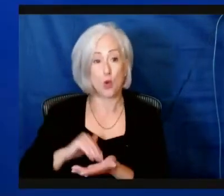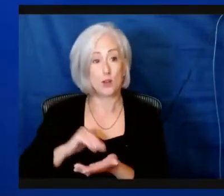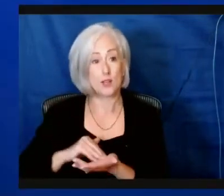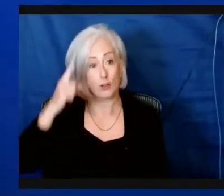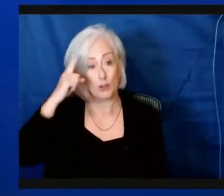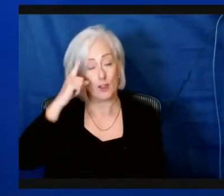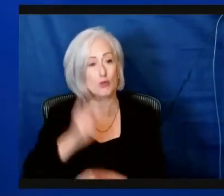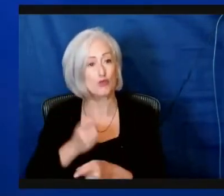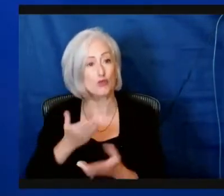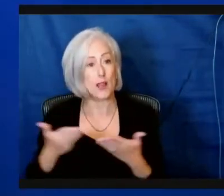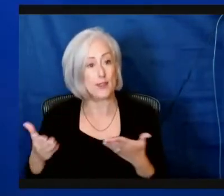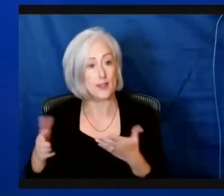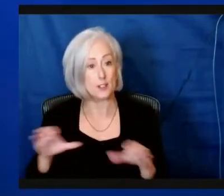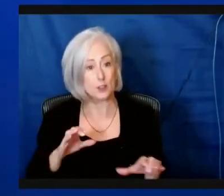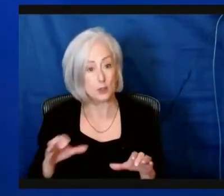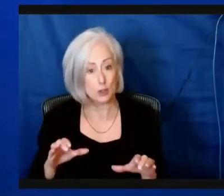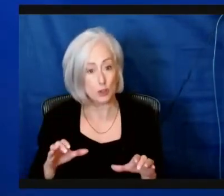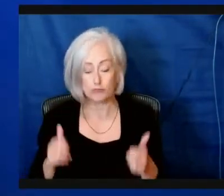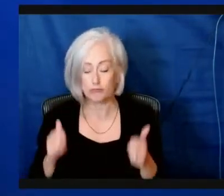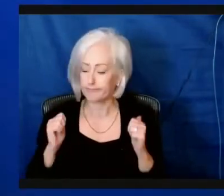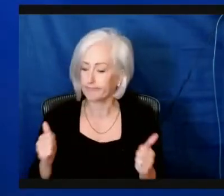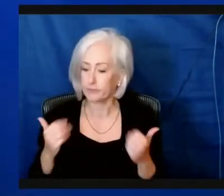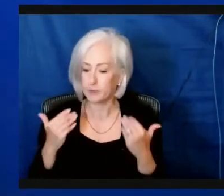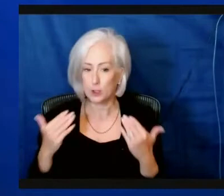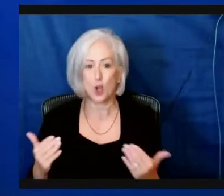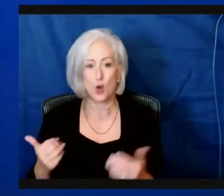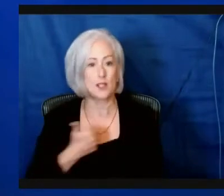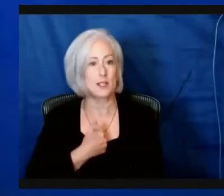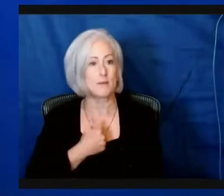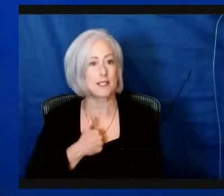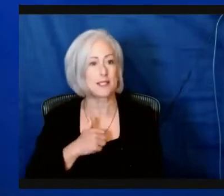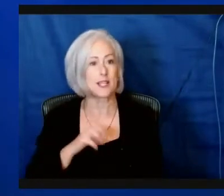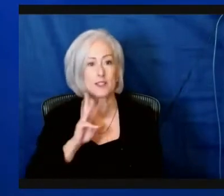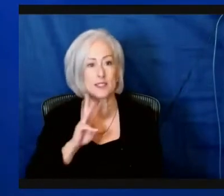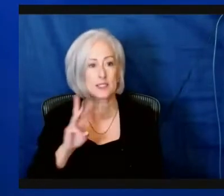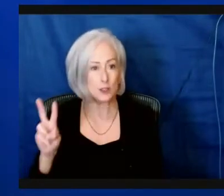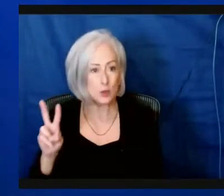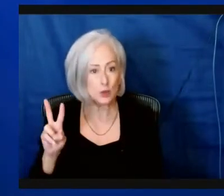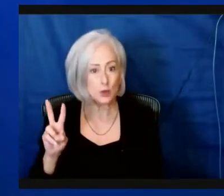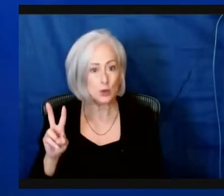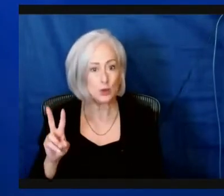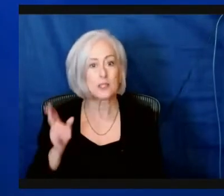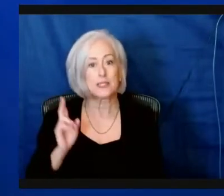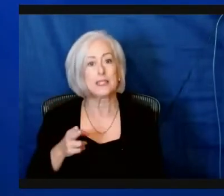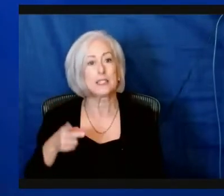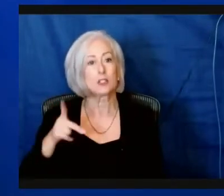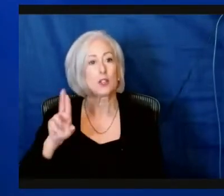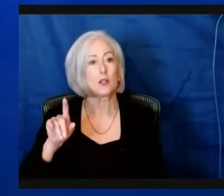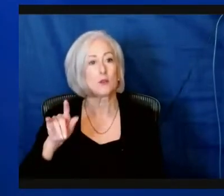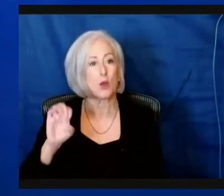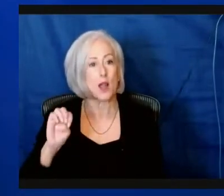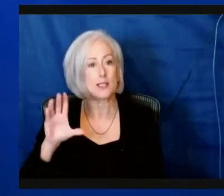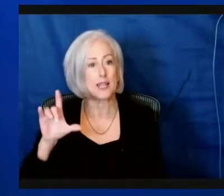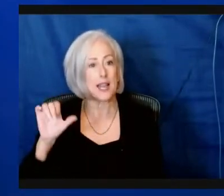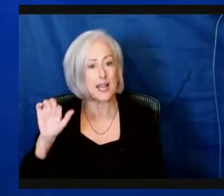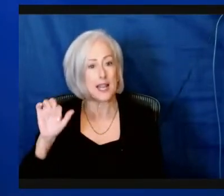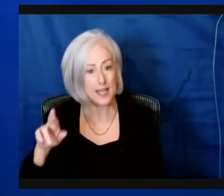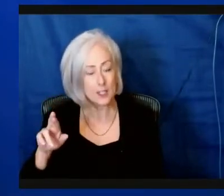I'm 62 years old. Yes. I have a little hyperlipidemia, a history of prostate cancer. You know what? If I get COVID, I'm going to take Paxlovid.